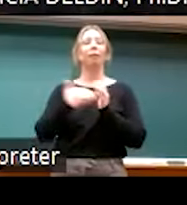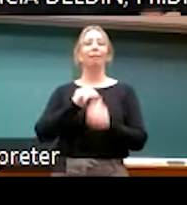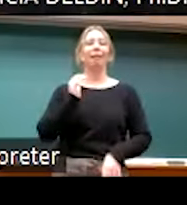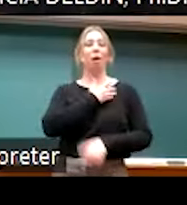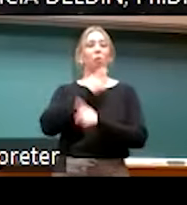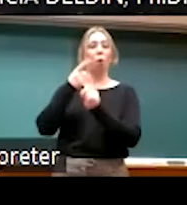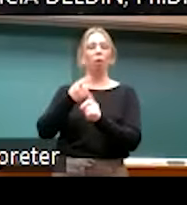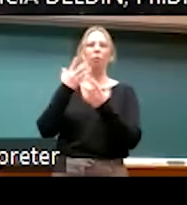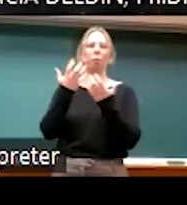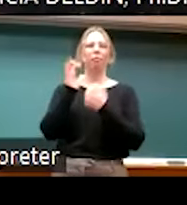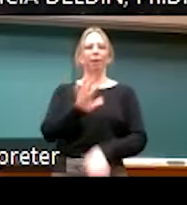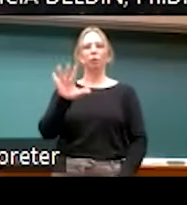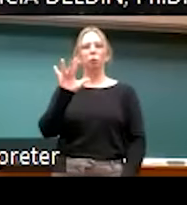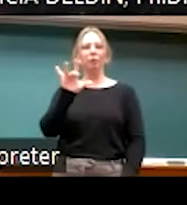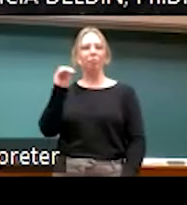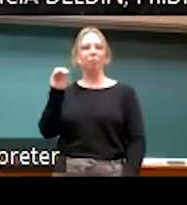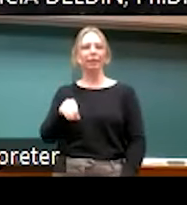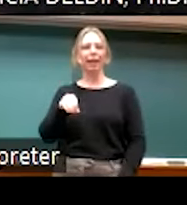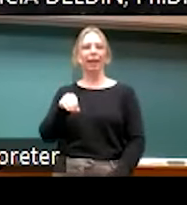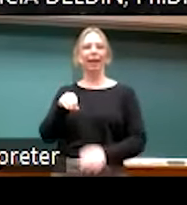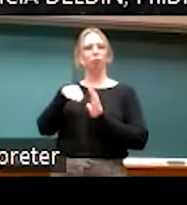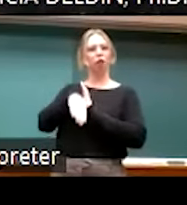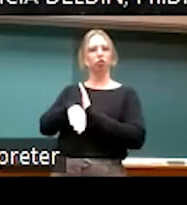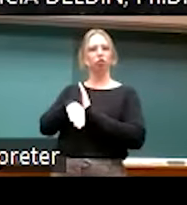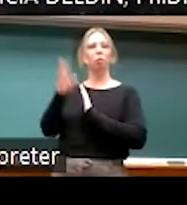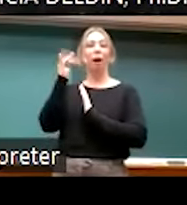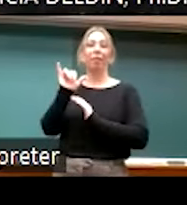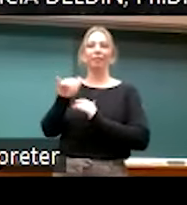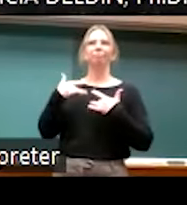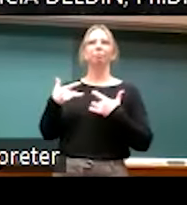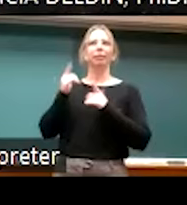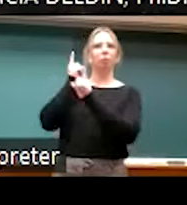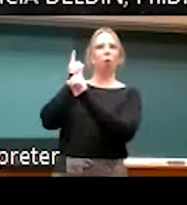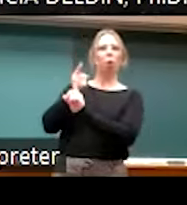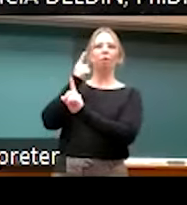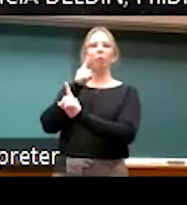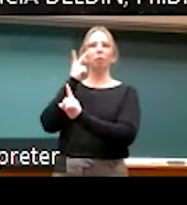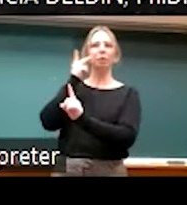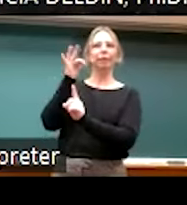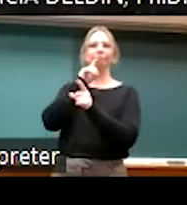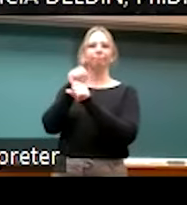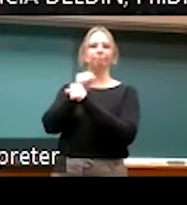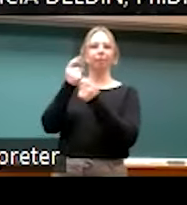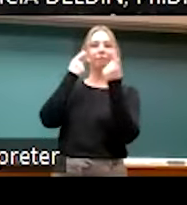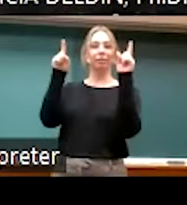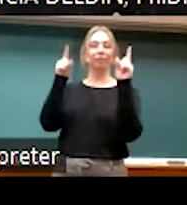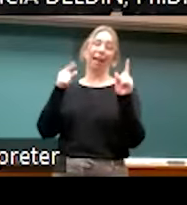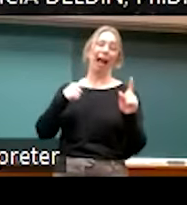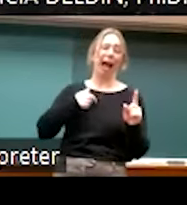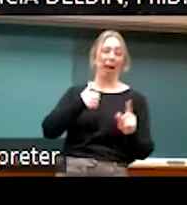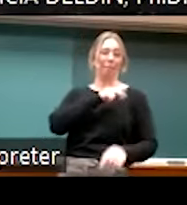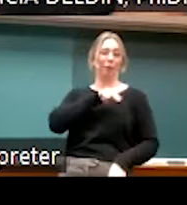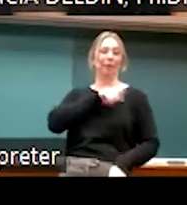about a 25% reduction because that's the gold standard to see if something works. I honestly would have been happy with about